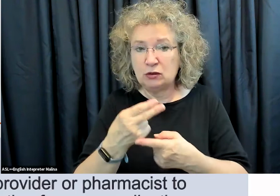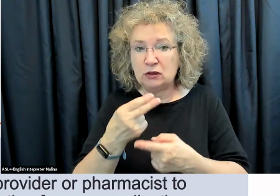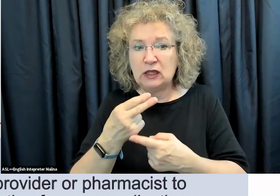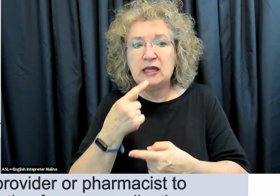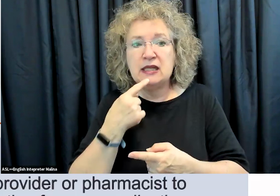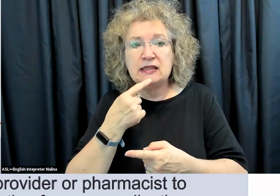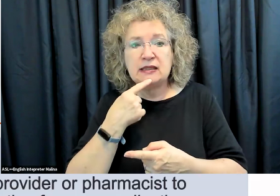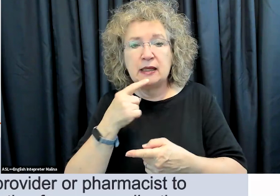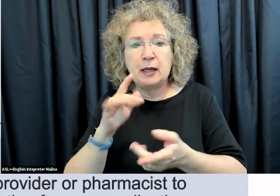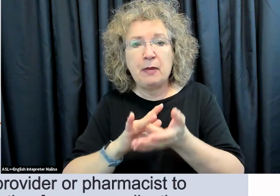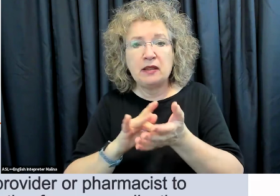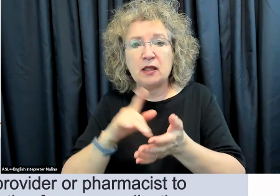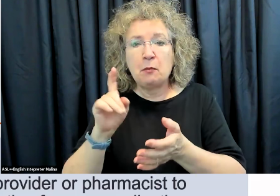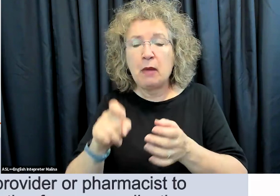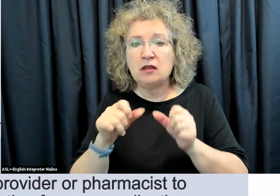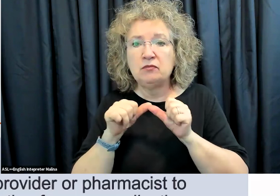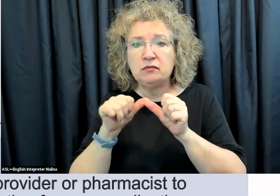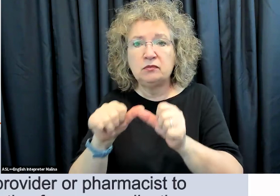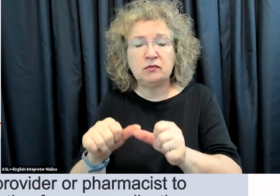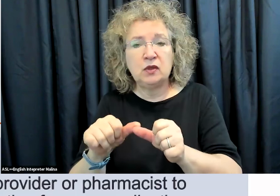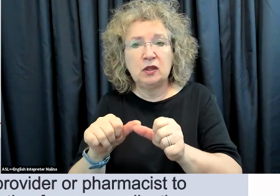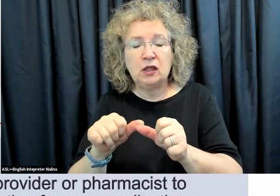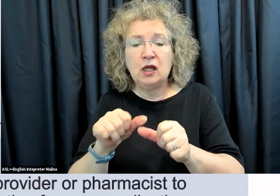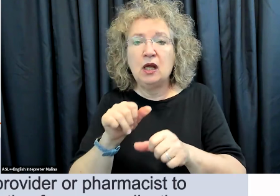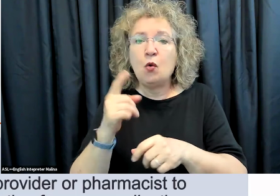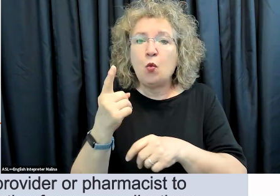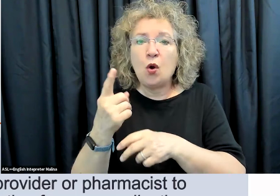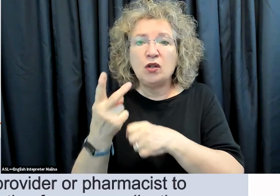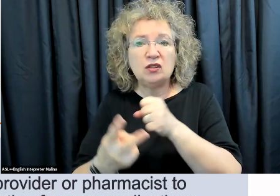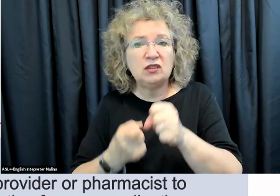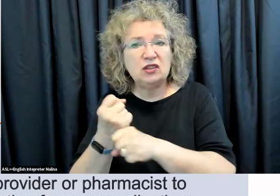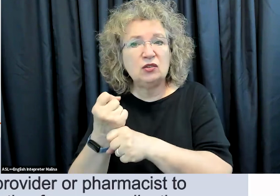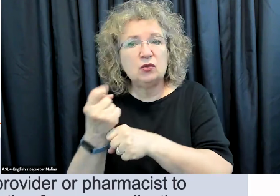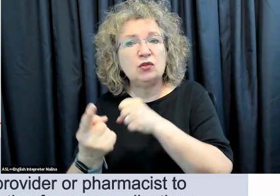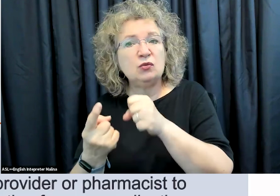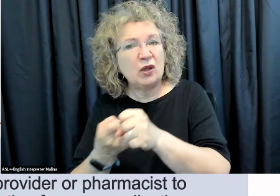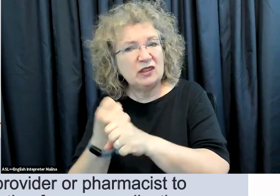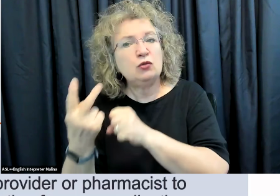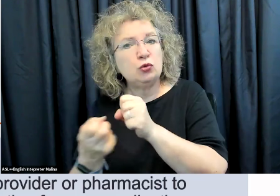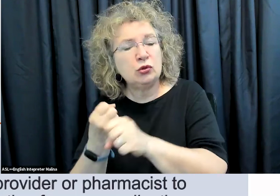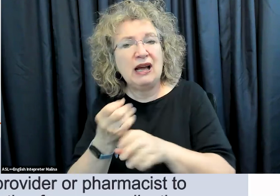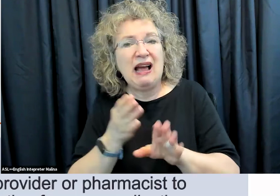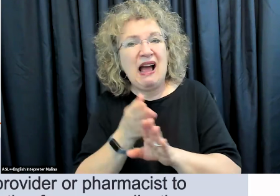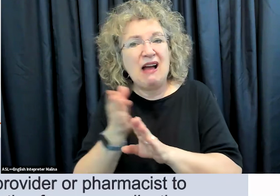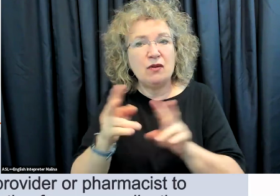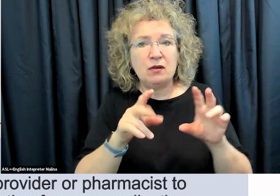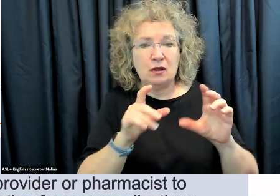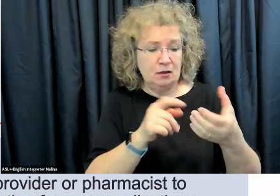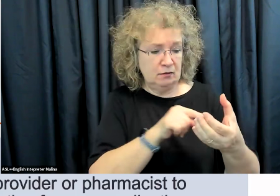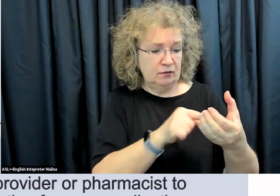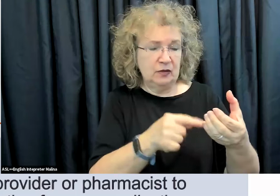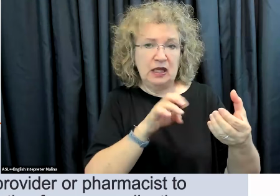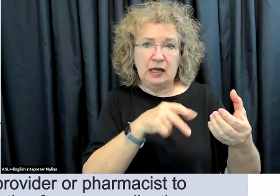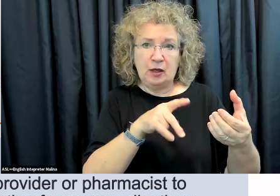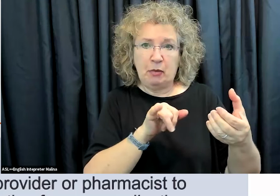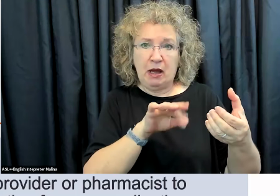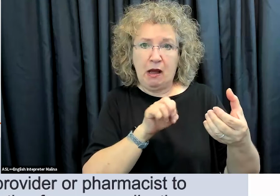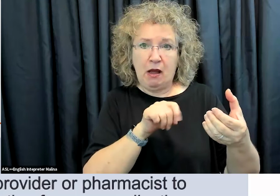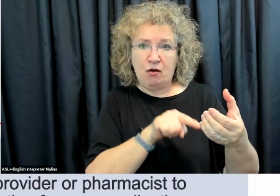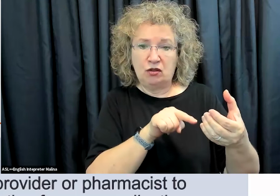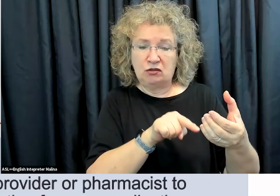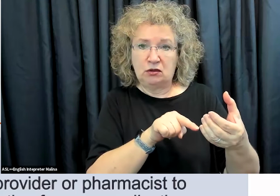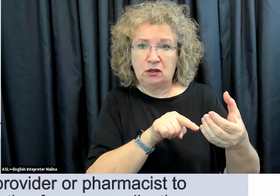to 2 years after the expiration date if stored in reasonable conditions. However, the effectiveness of a drug